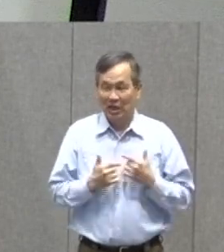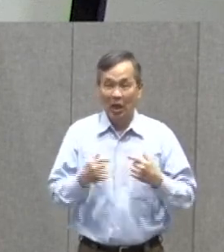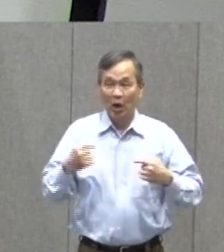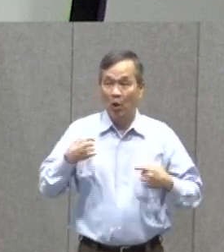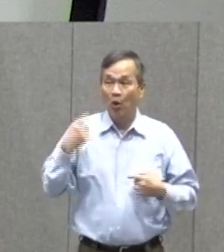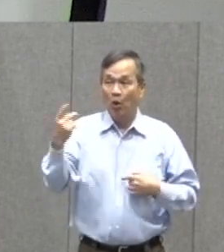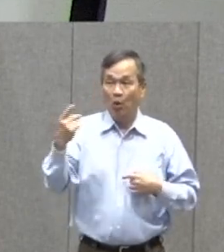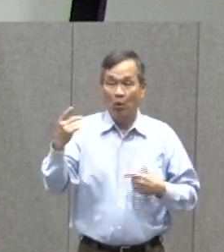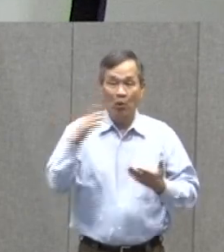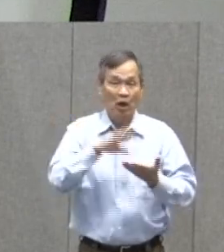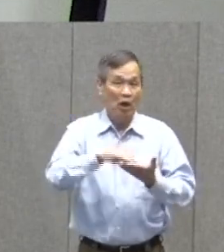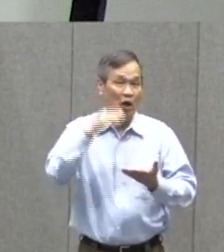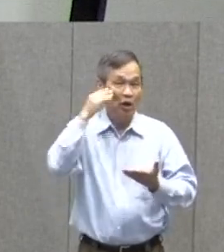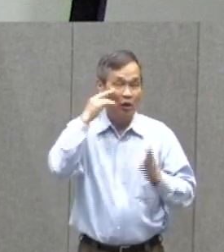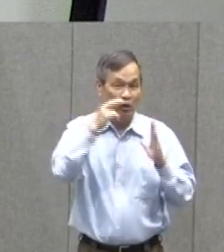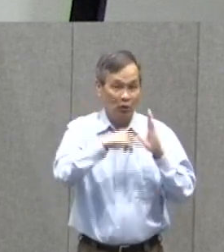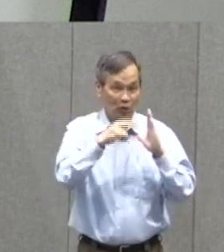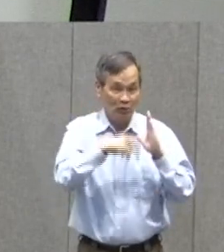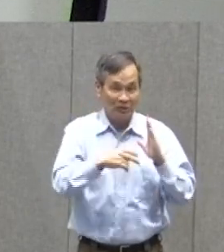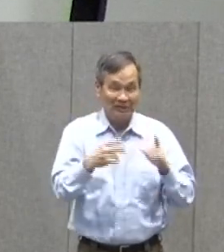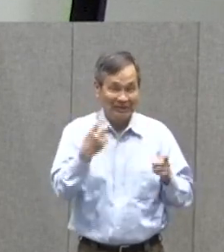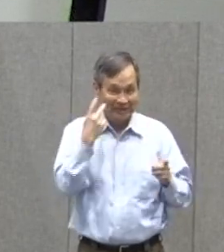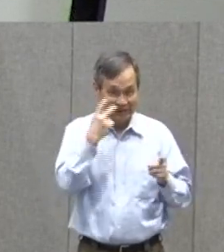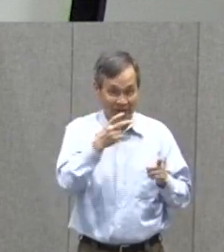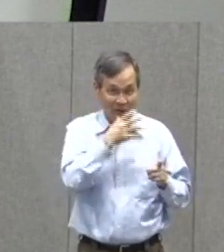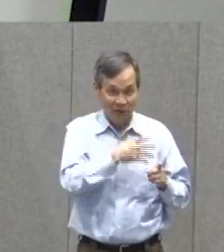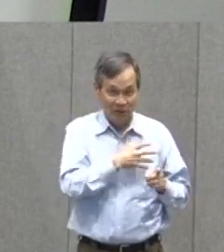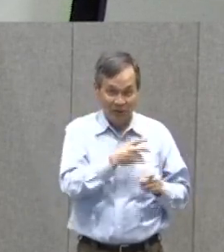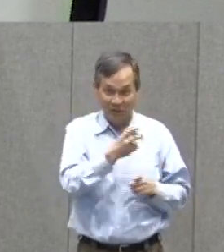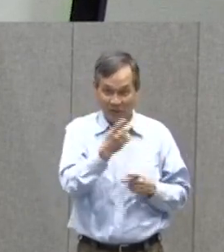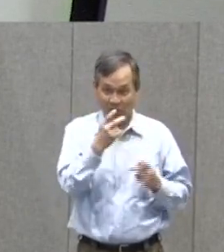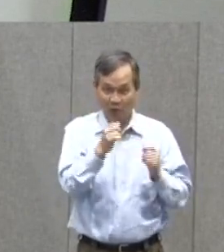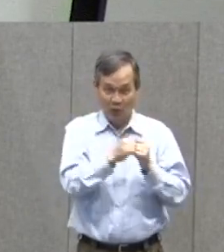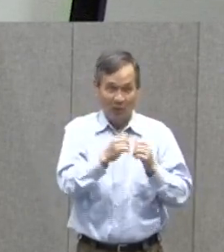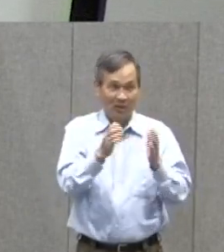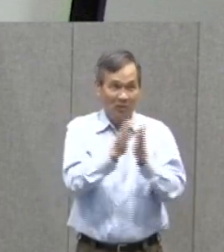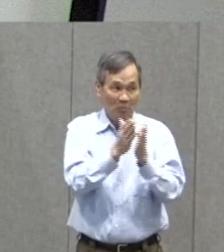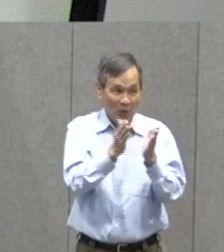read. And there she is with her books. You can see her